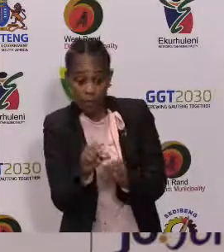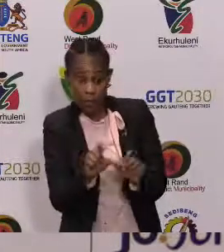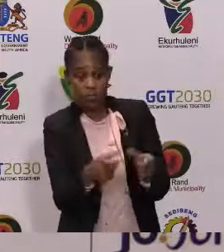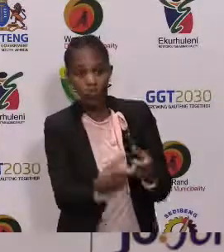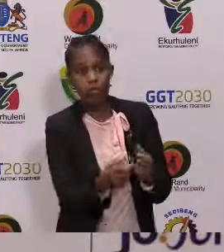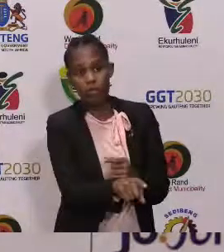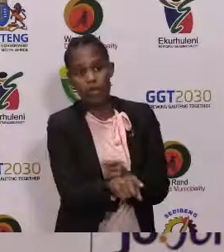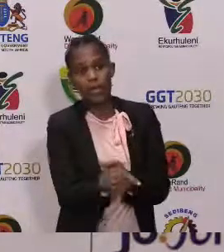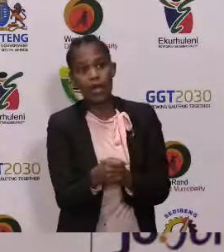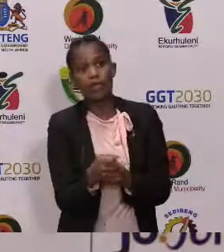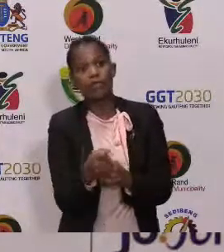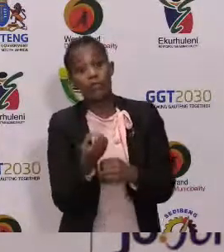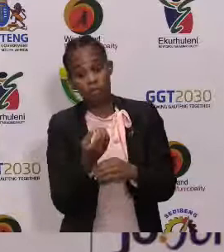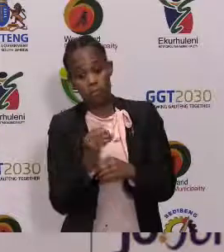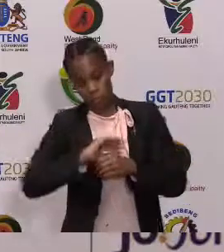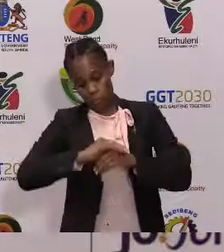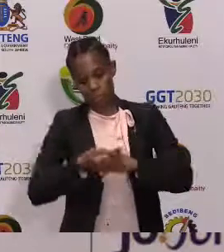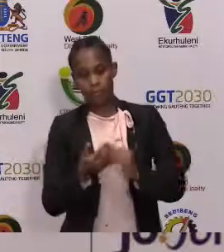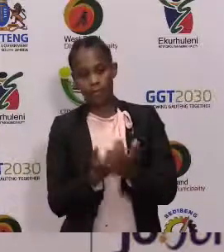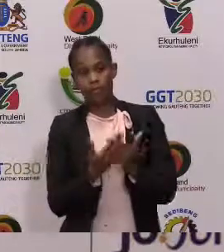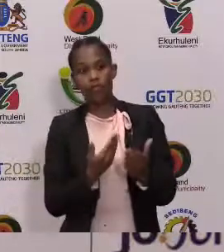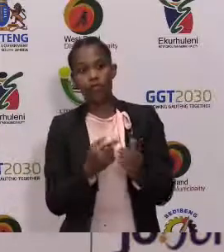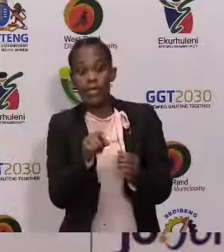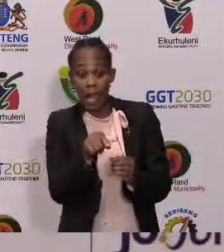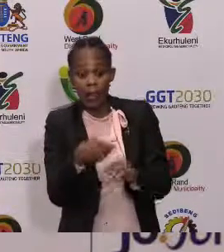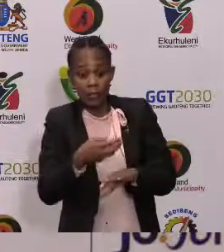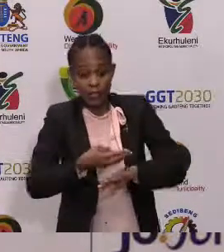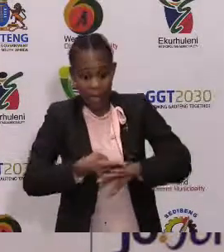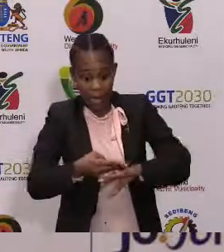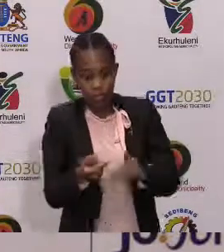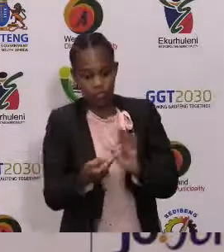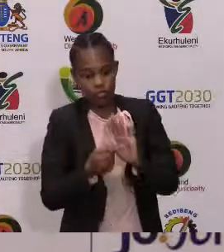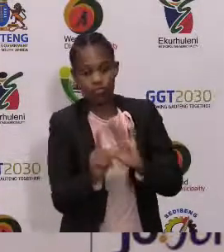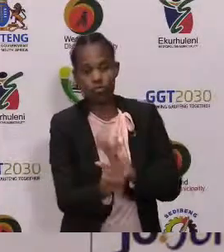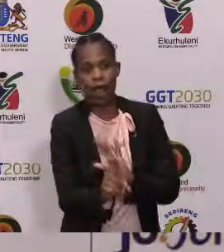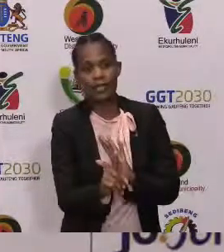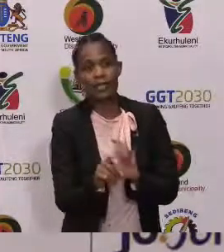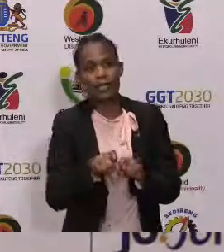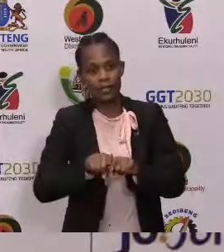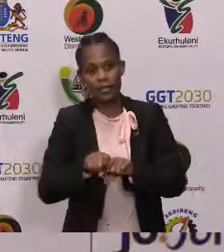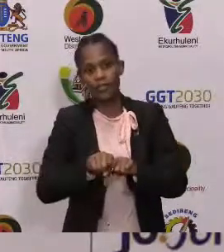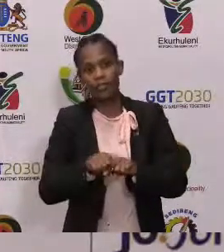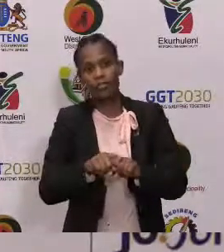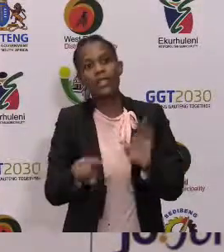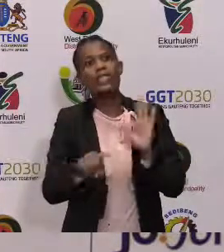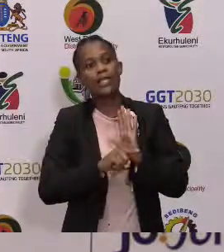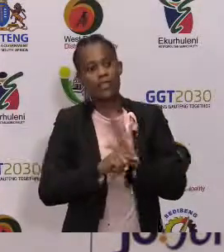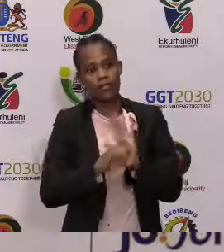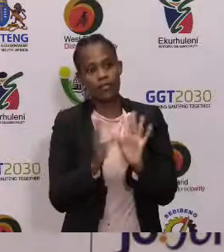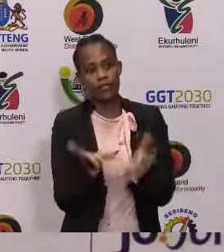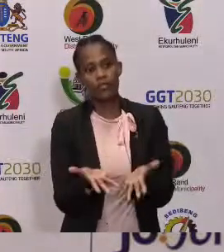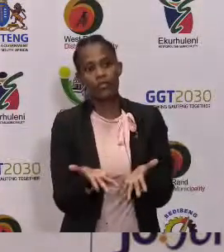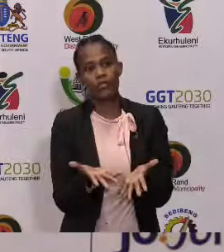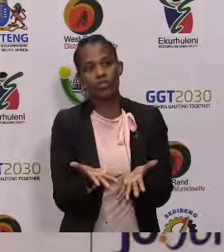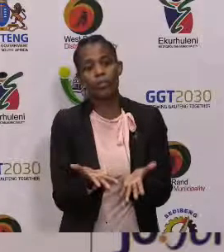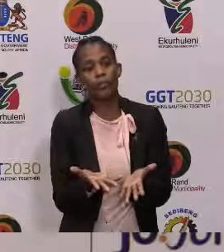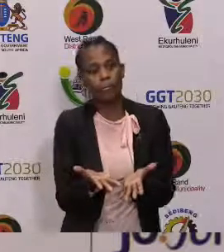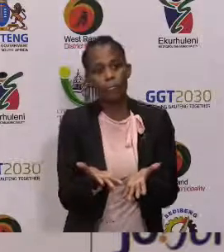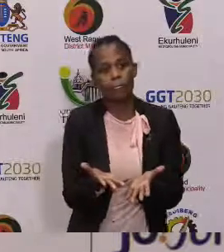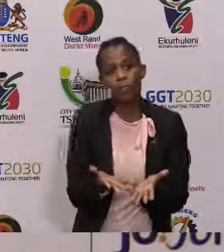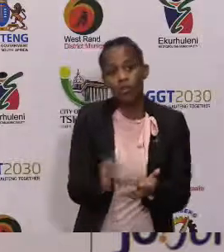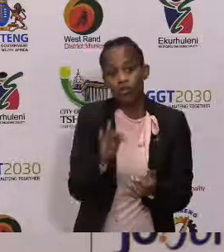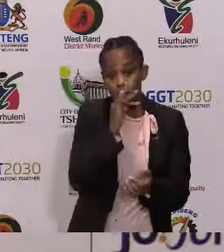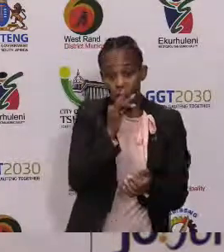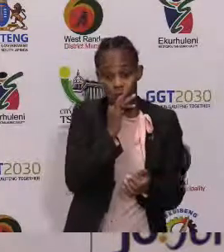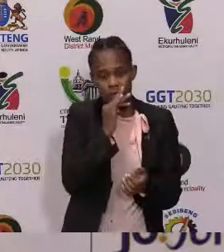with the virus, the antibody is now negative if we're testing for antibody too late after the epidemic has peaked. So all